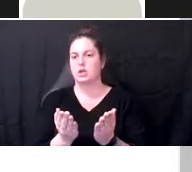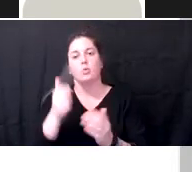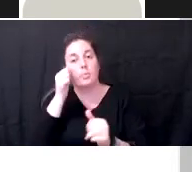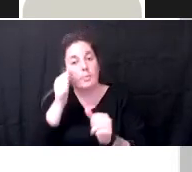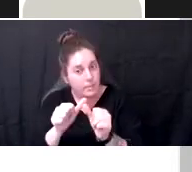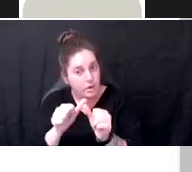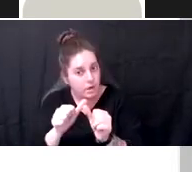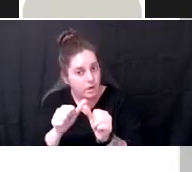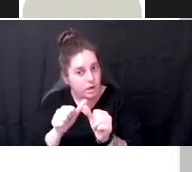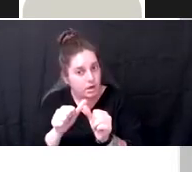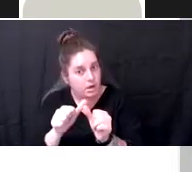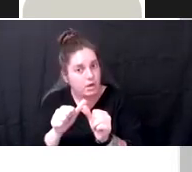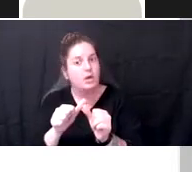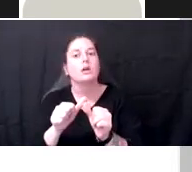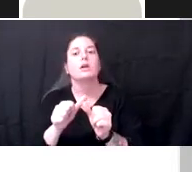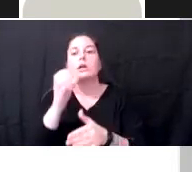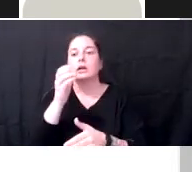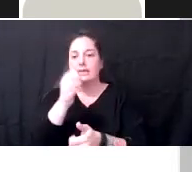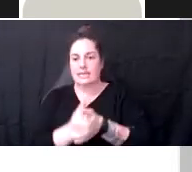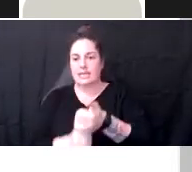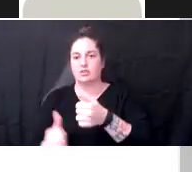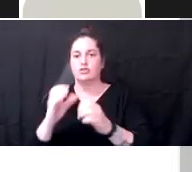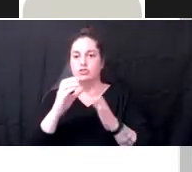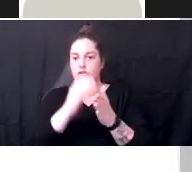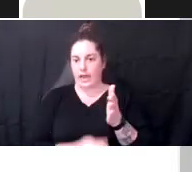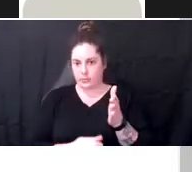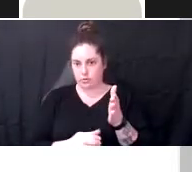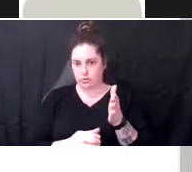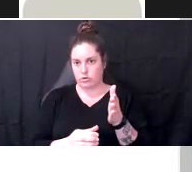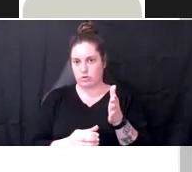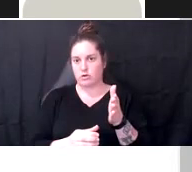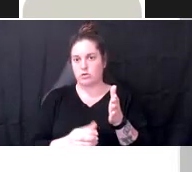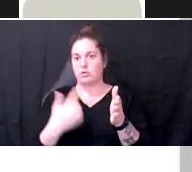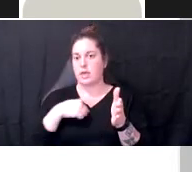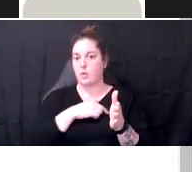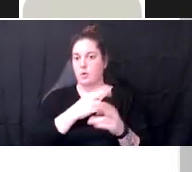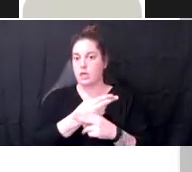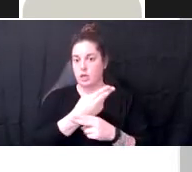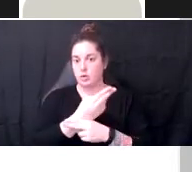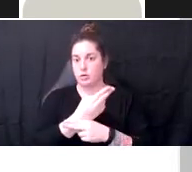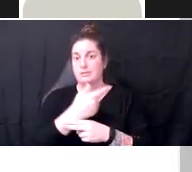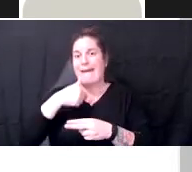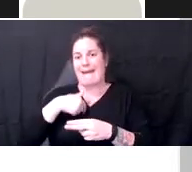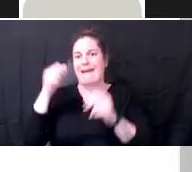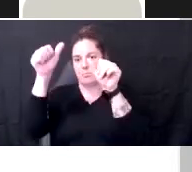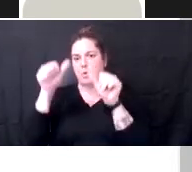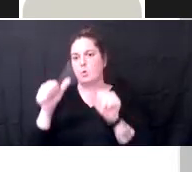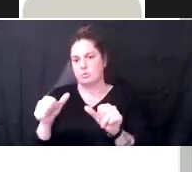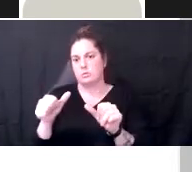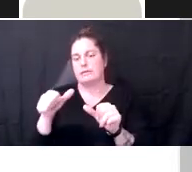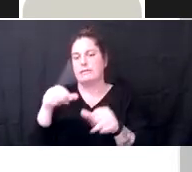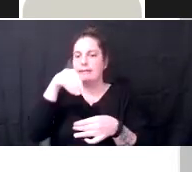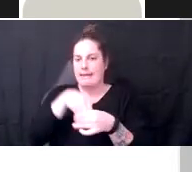told you I would take each chapter that we utilize from the textbook and put it in the